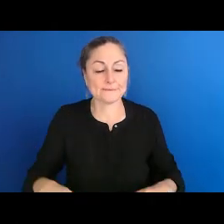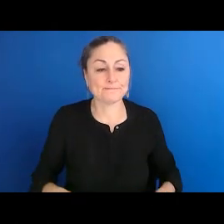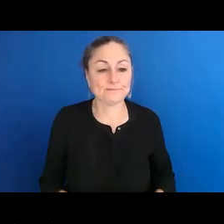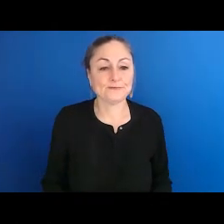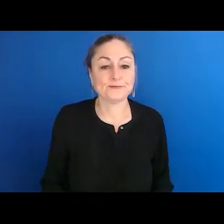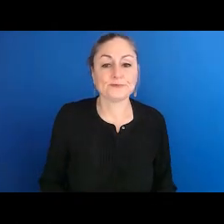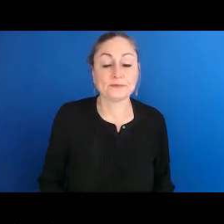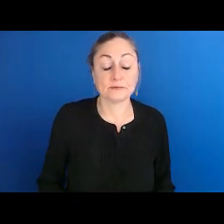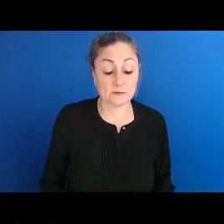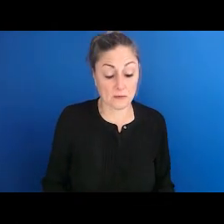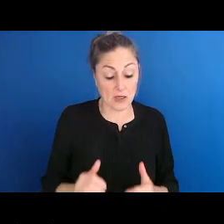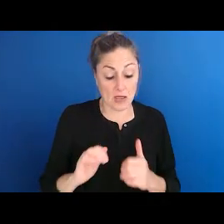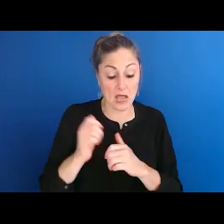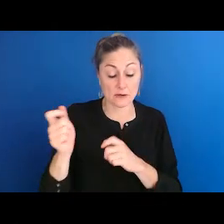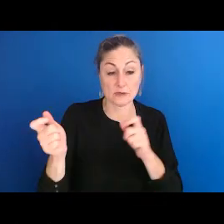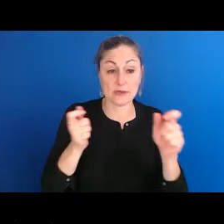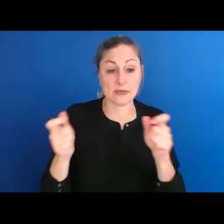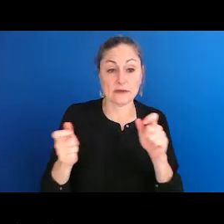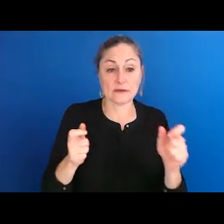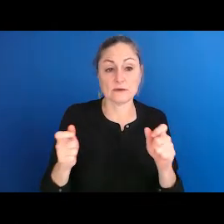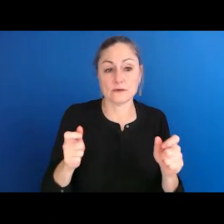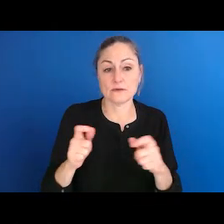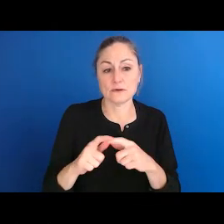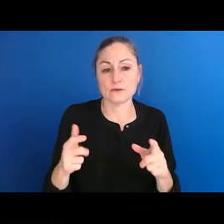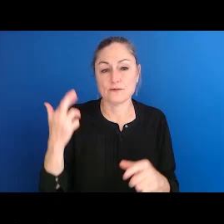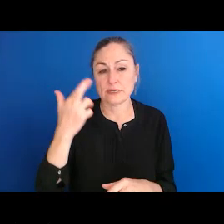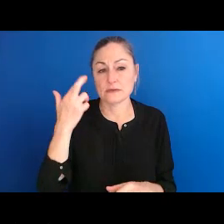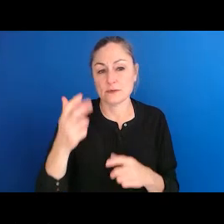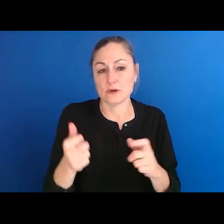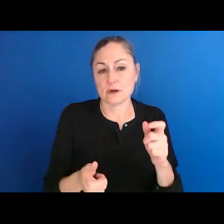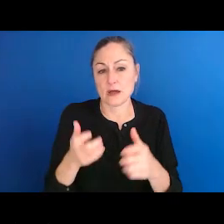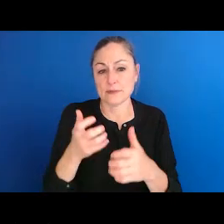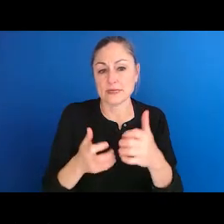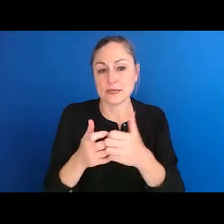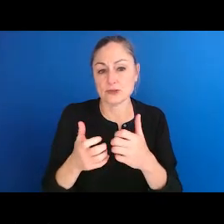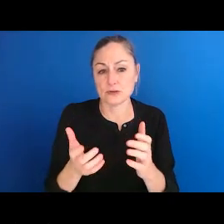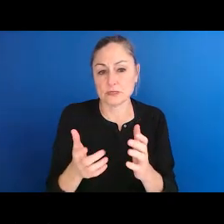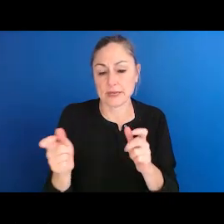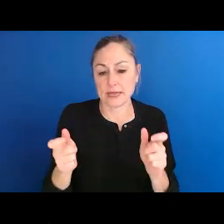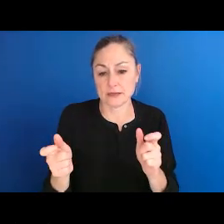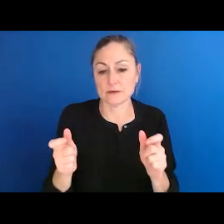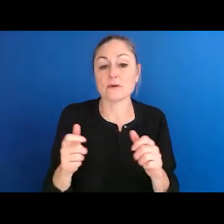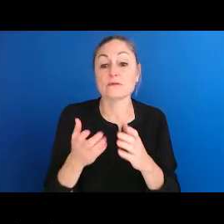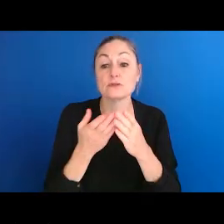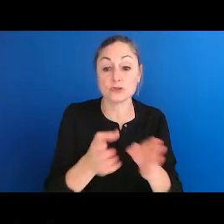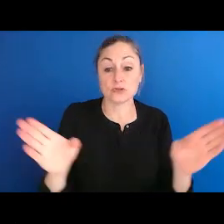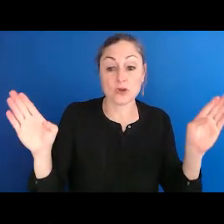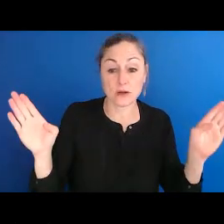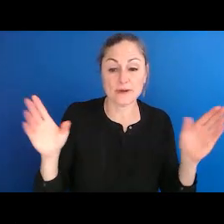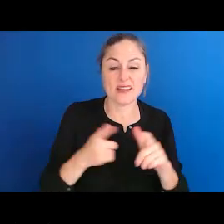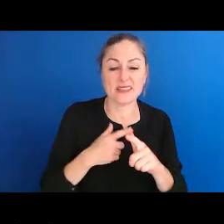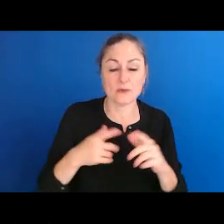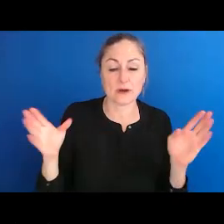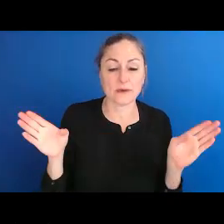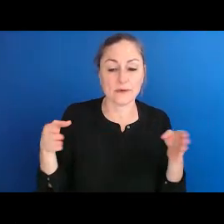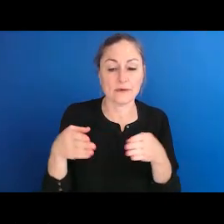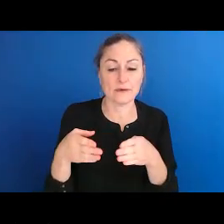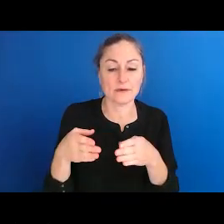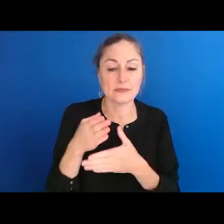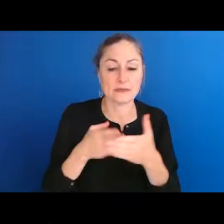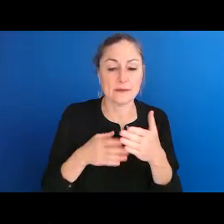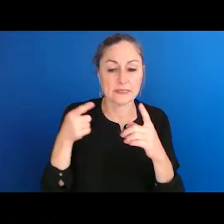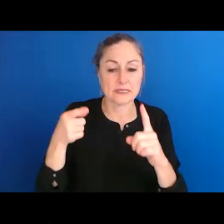So how should reasonable accommodation requests be handled? We're going to talk about this in a general way, and then we're going to zoom in on some of the specifics